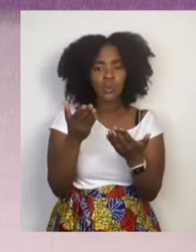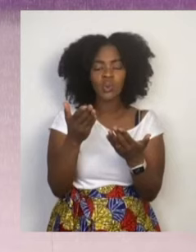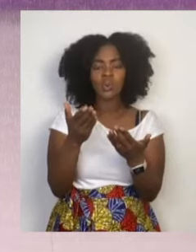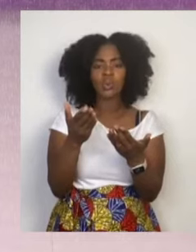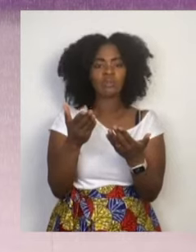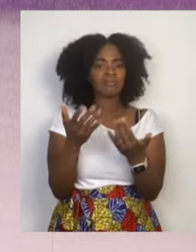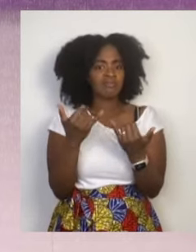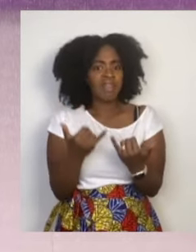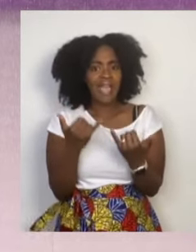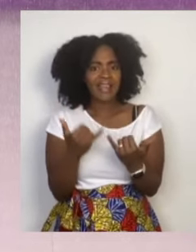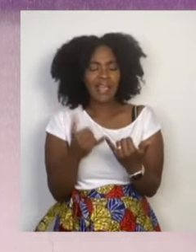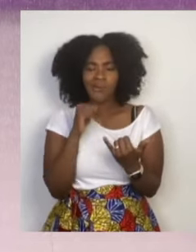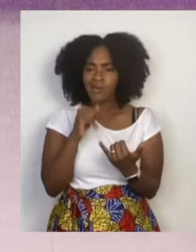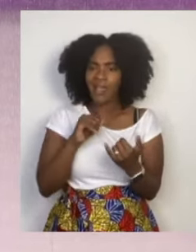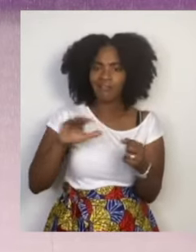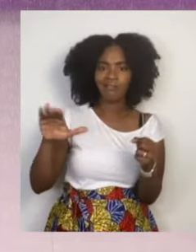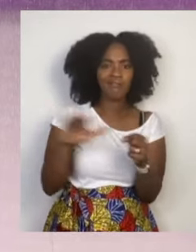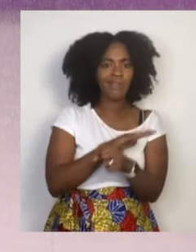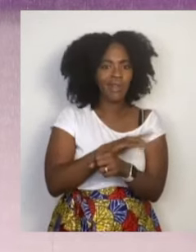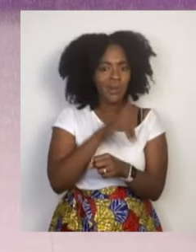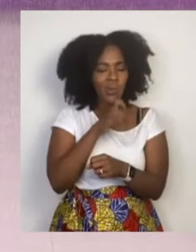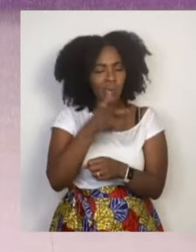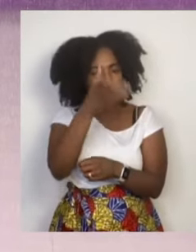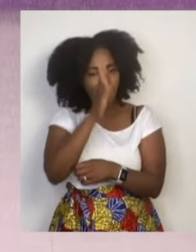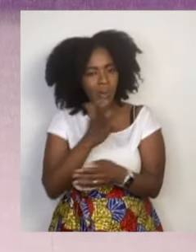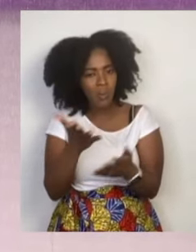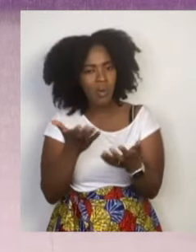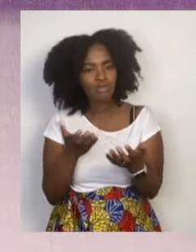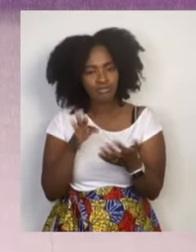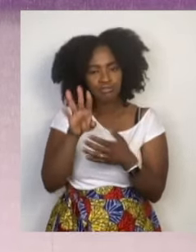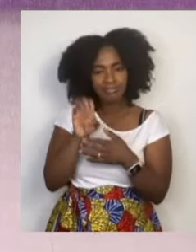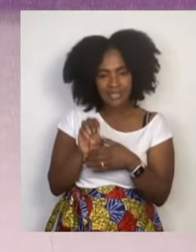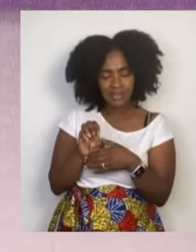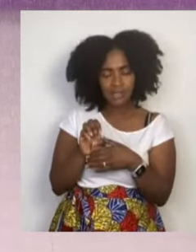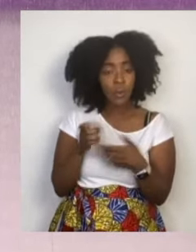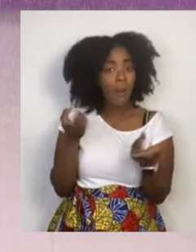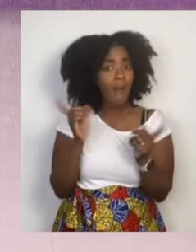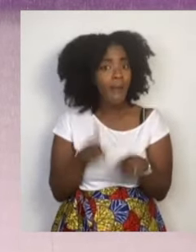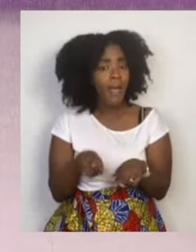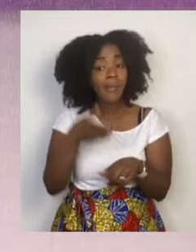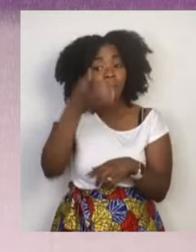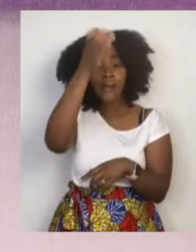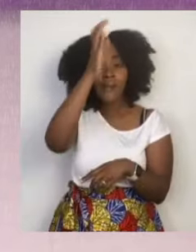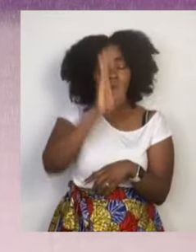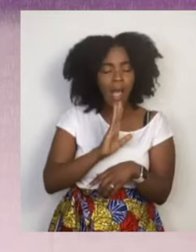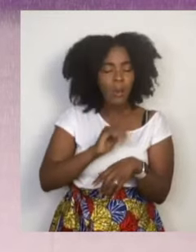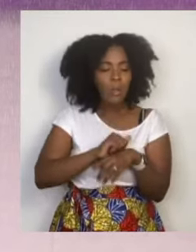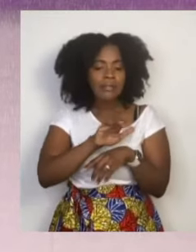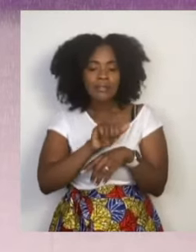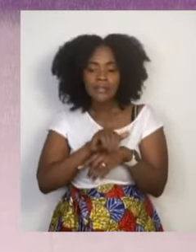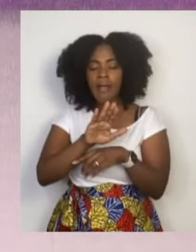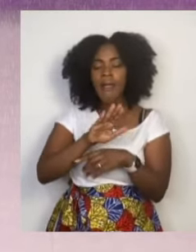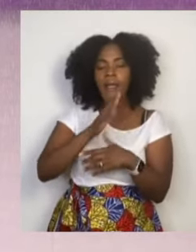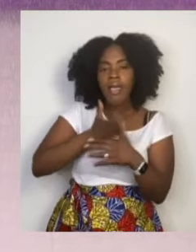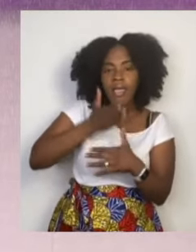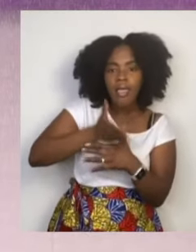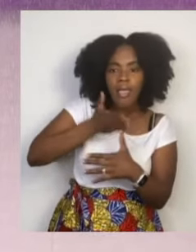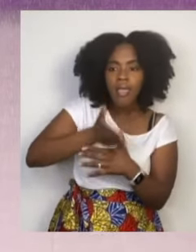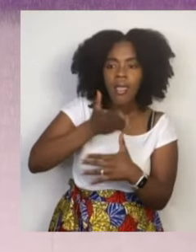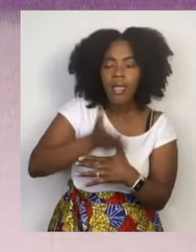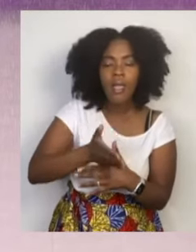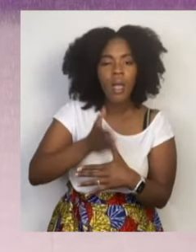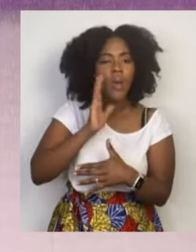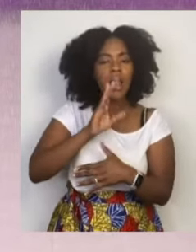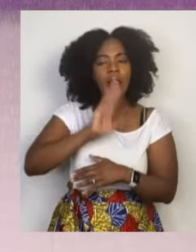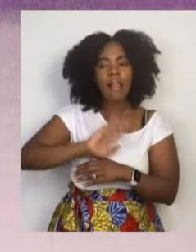God has called you to be. So God said, I'm just going to mess with you a little bit, and I'm going to start pushing on you a little bit, and I'm going